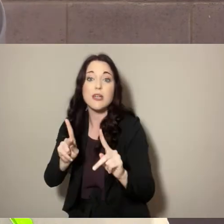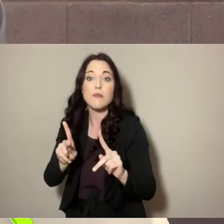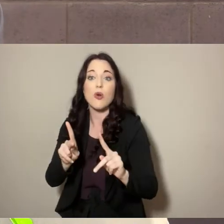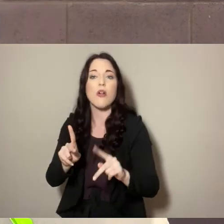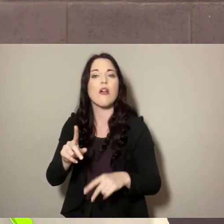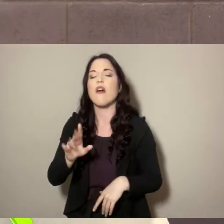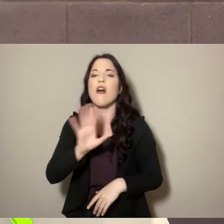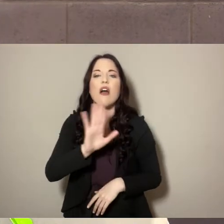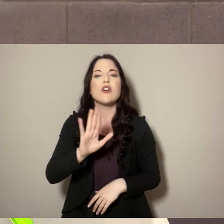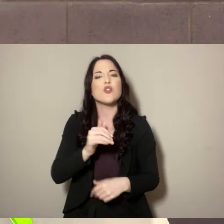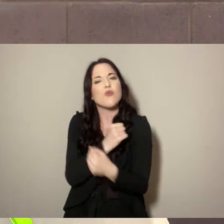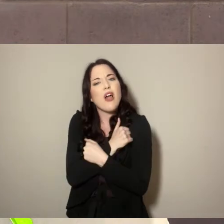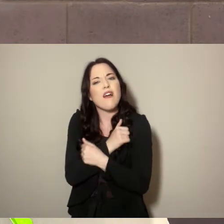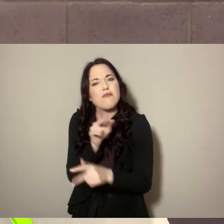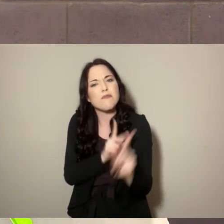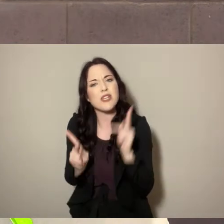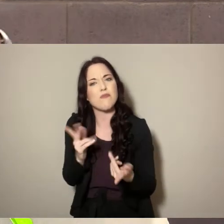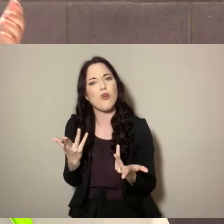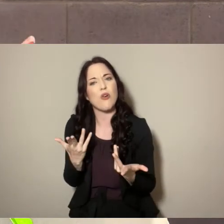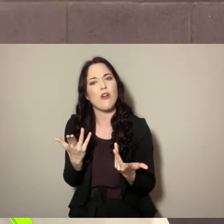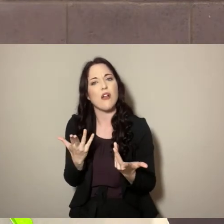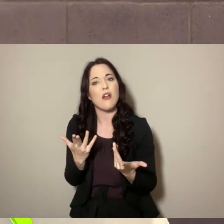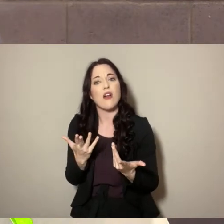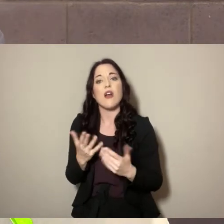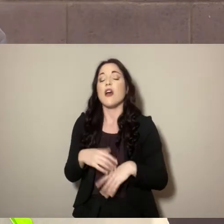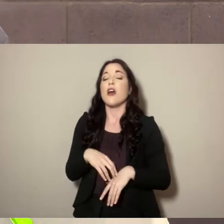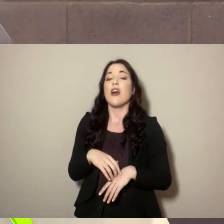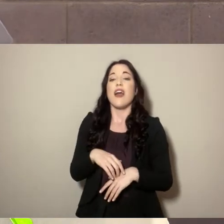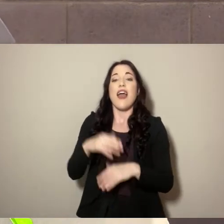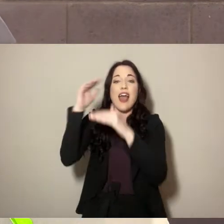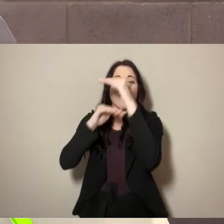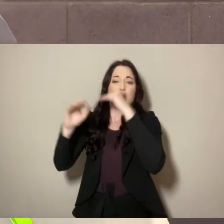earth when we find treasure, not in stuff,